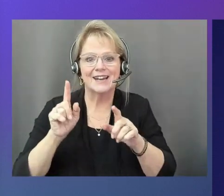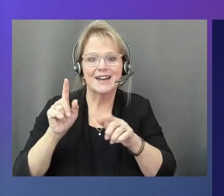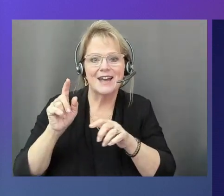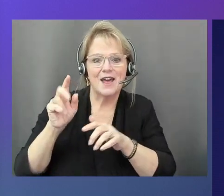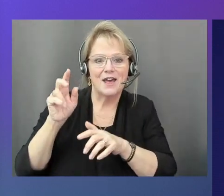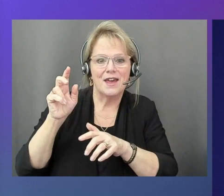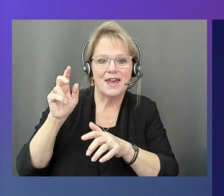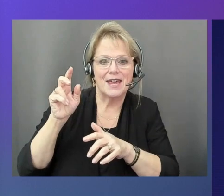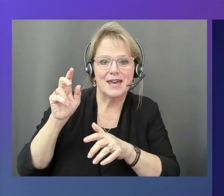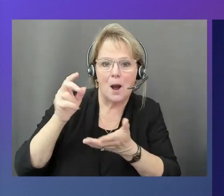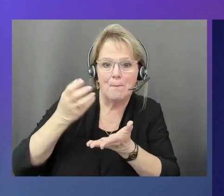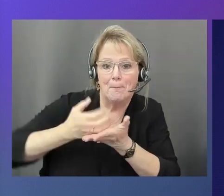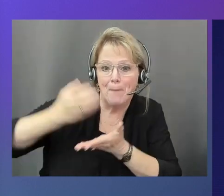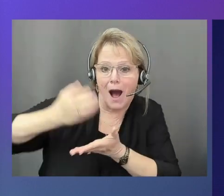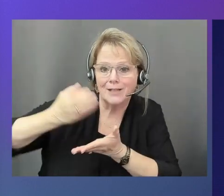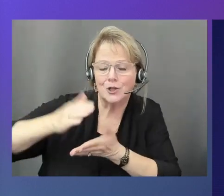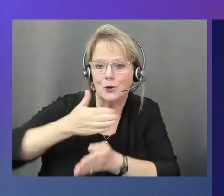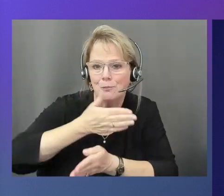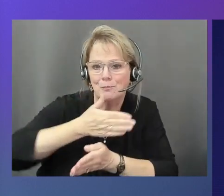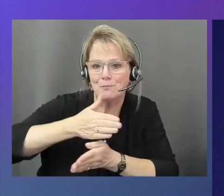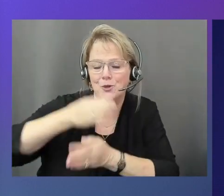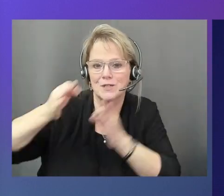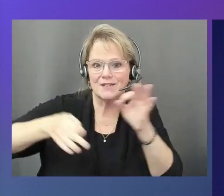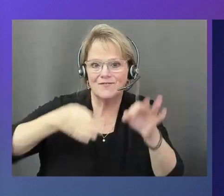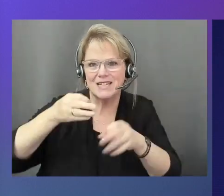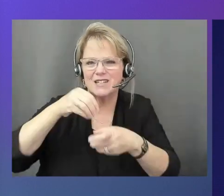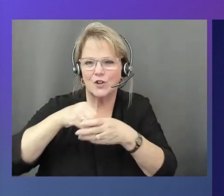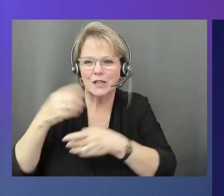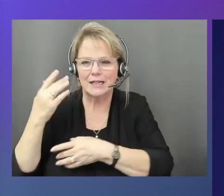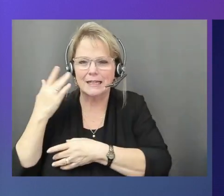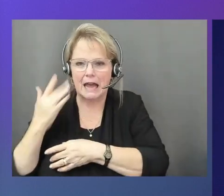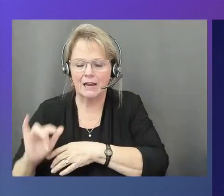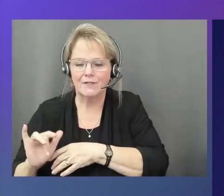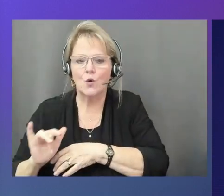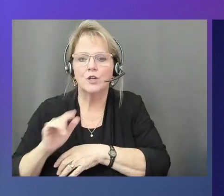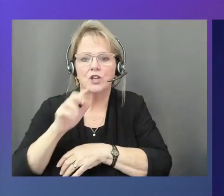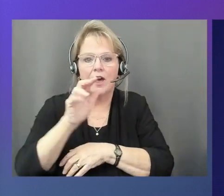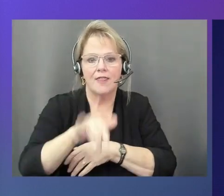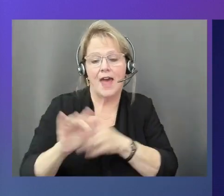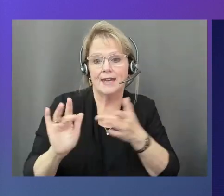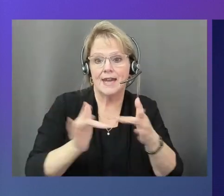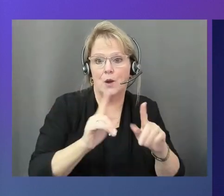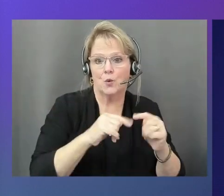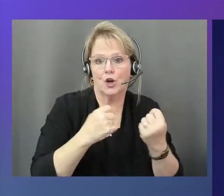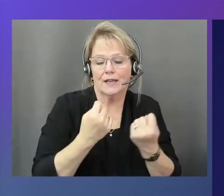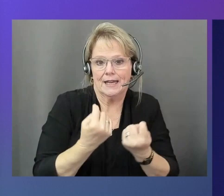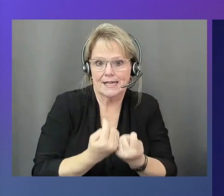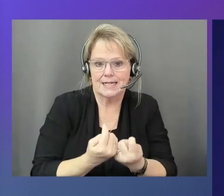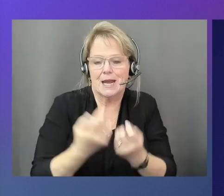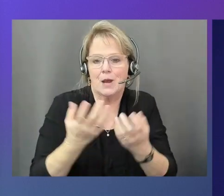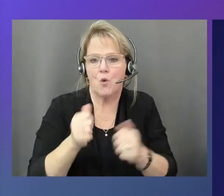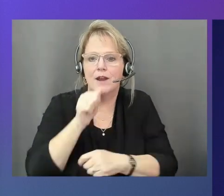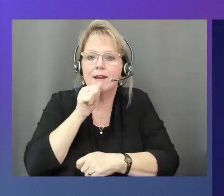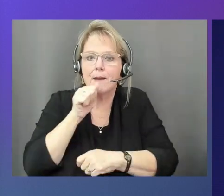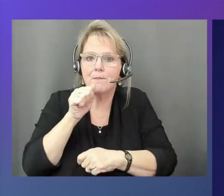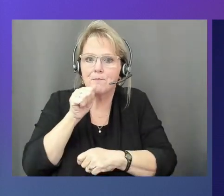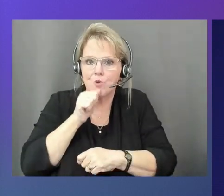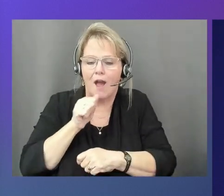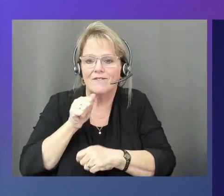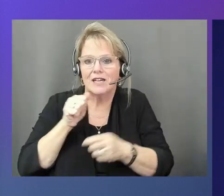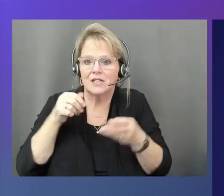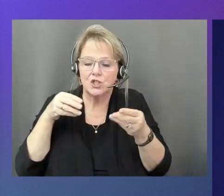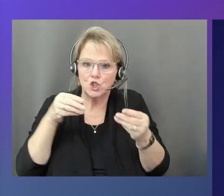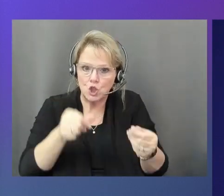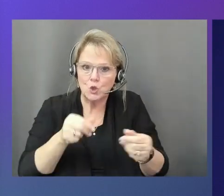California, the networking team of our customer, DDR.Live, they wanted a private networking solution that